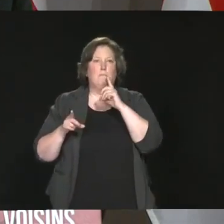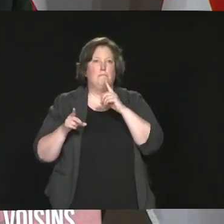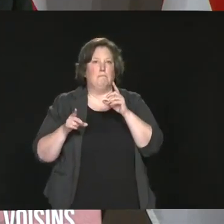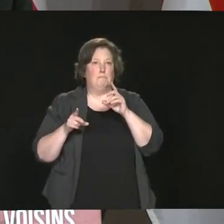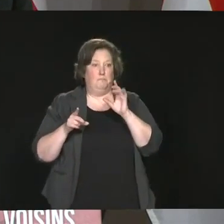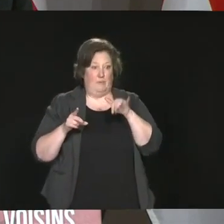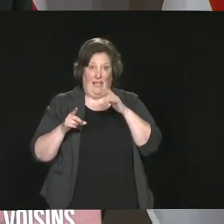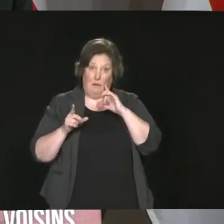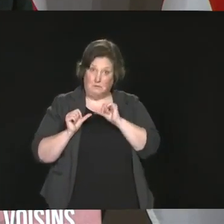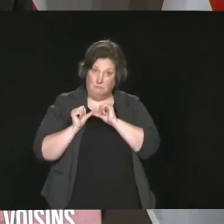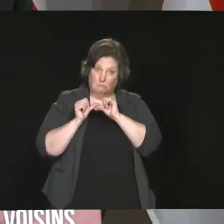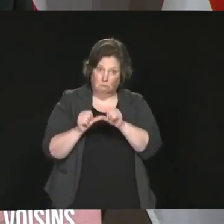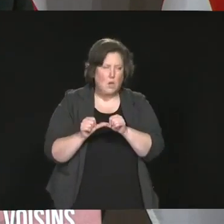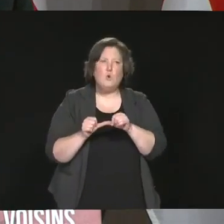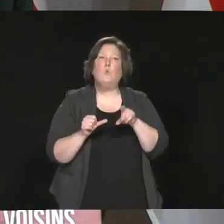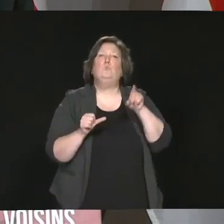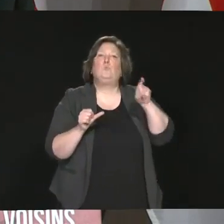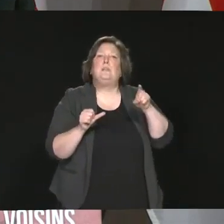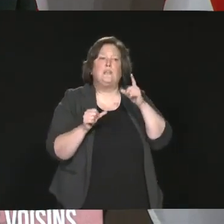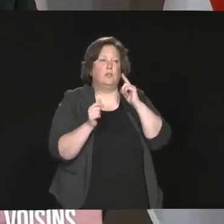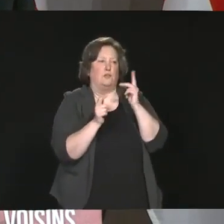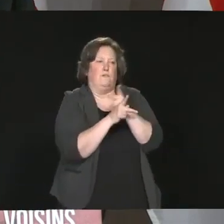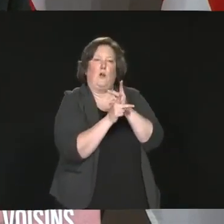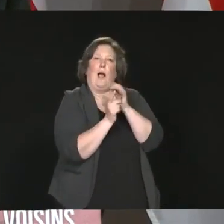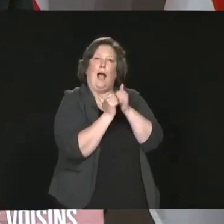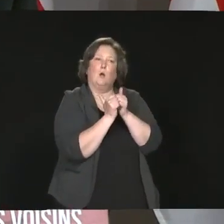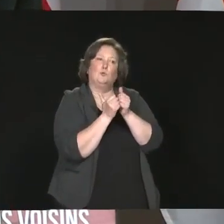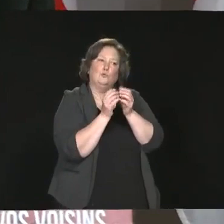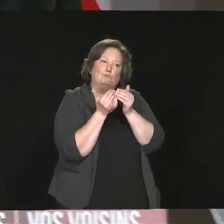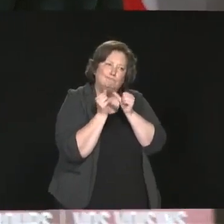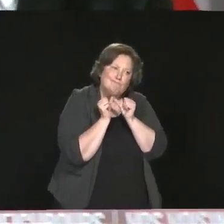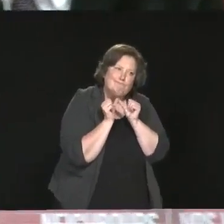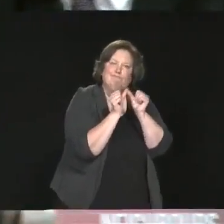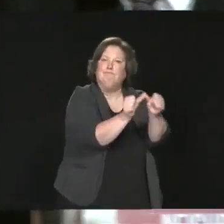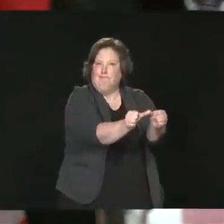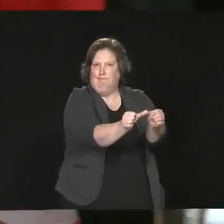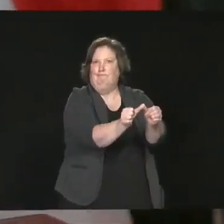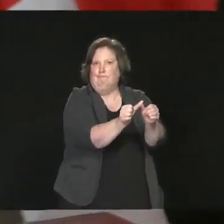response to the request for assistance received from Quebec. Thank